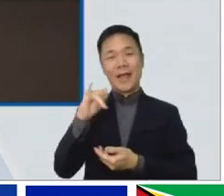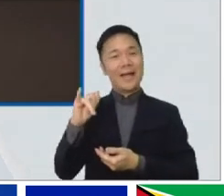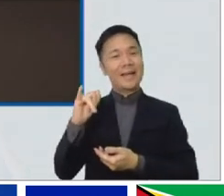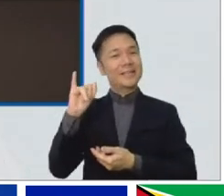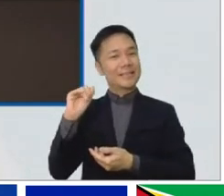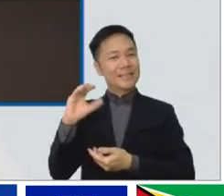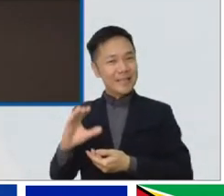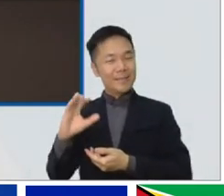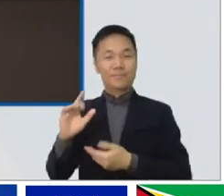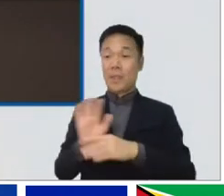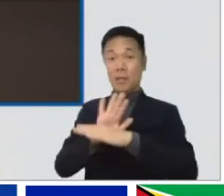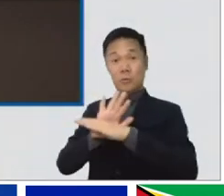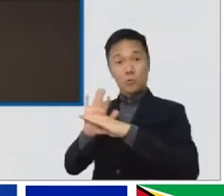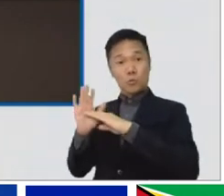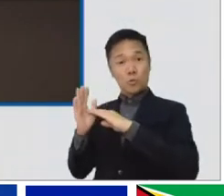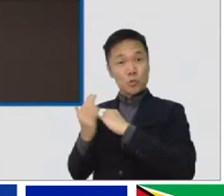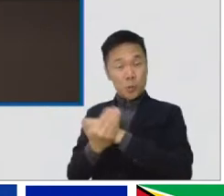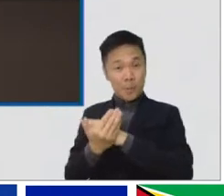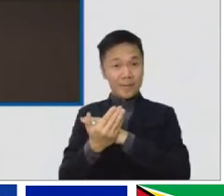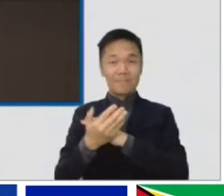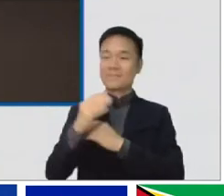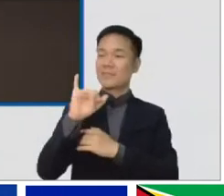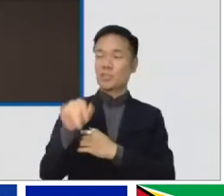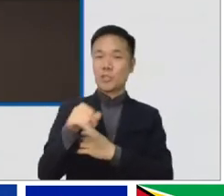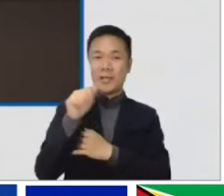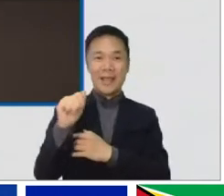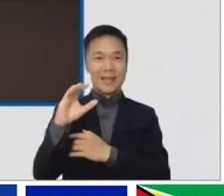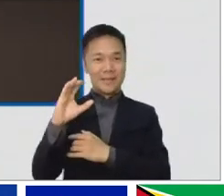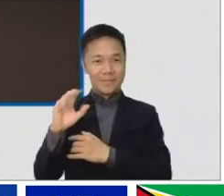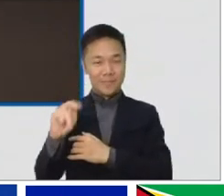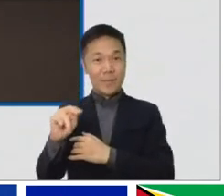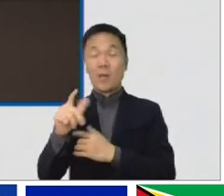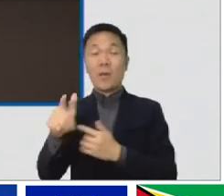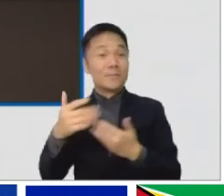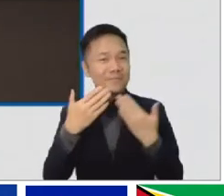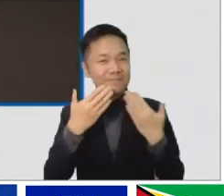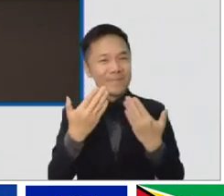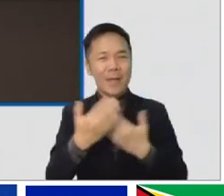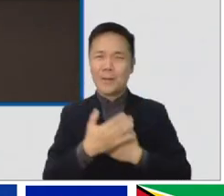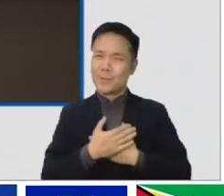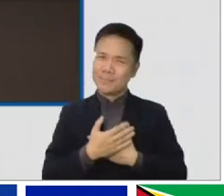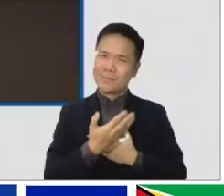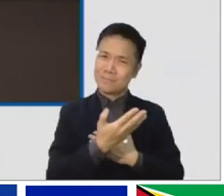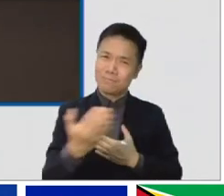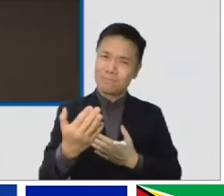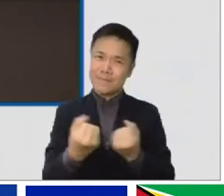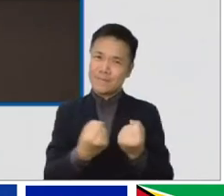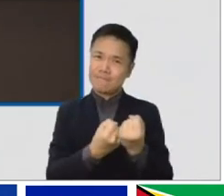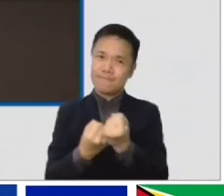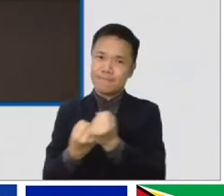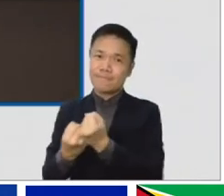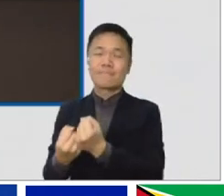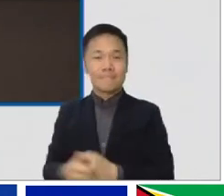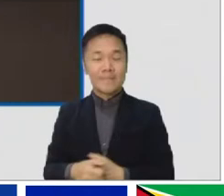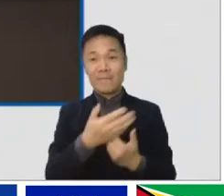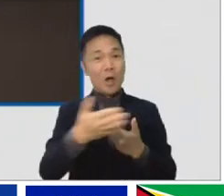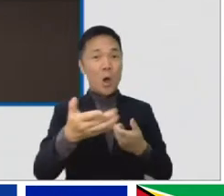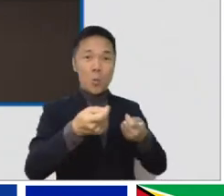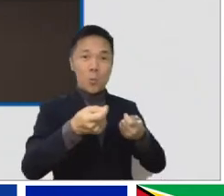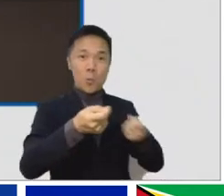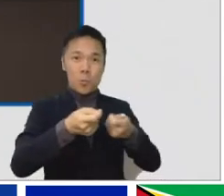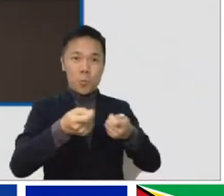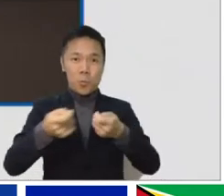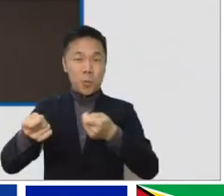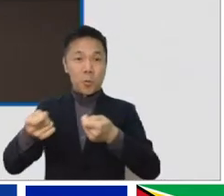Thank you so very much for your contributions. And of course, to all the moderators and all the speakers who have contributed over the last